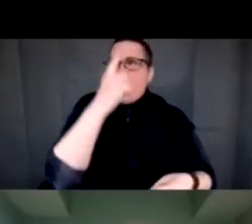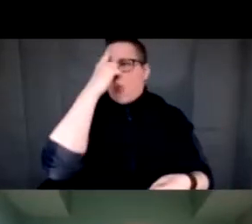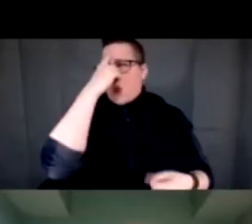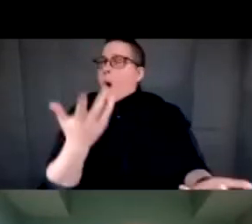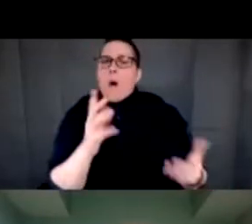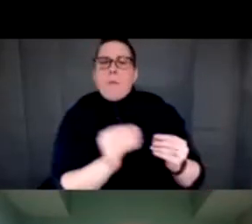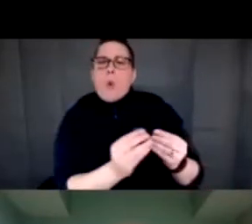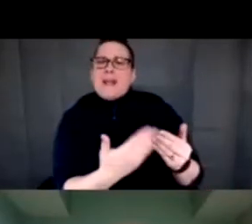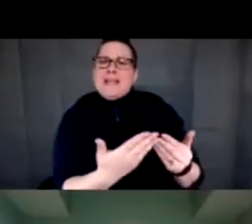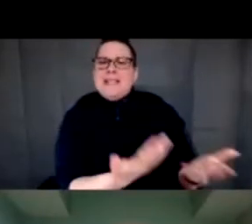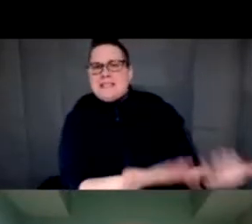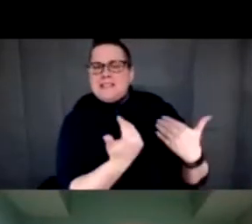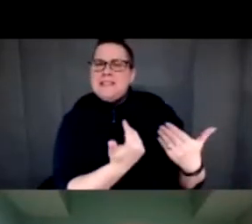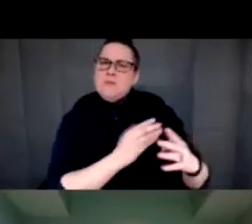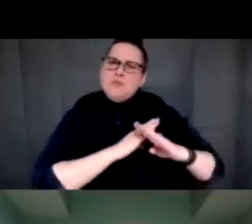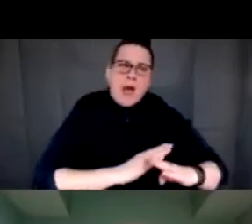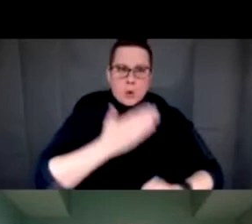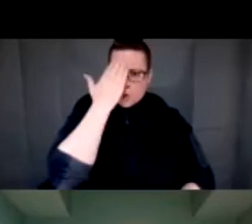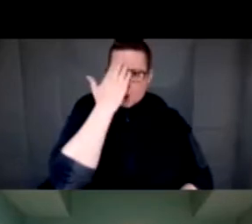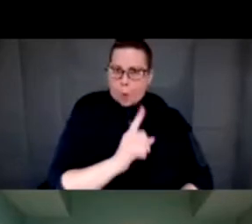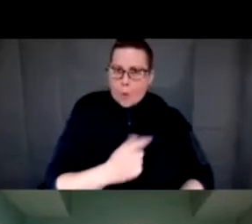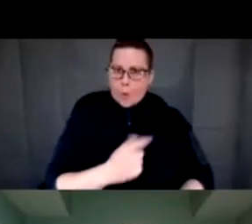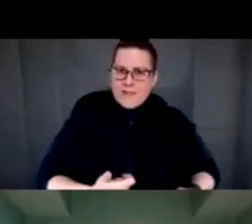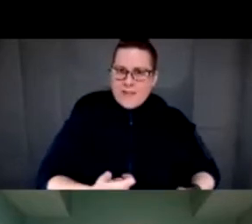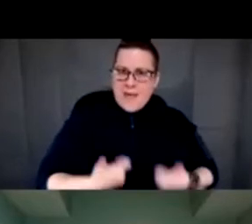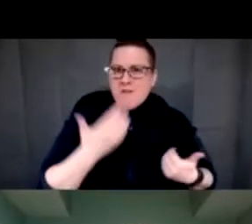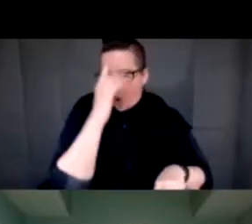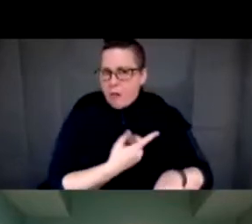of where they are and how long they'll be there.